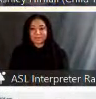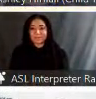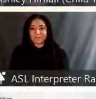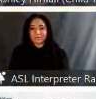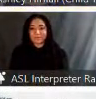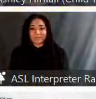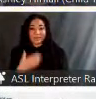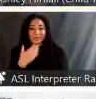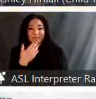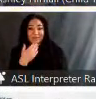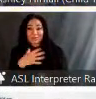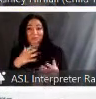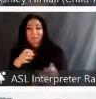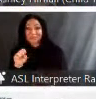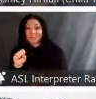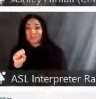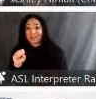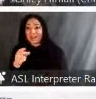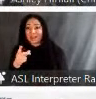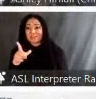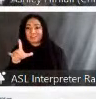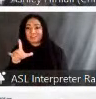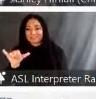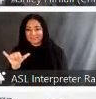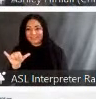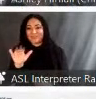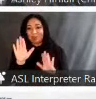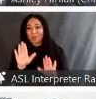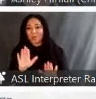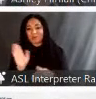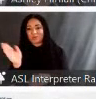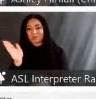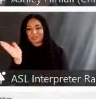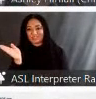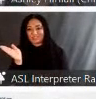Thank you so much, Ashley, for the wonderful presentation.